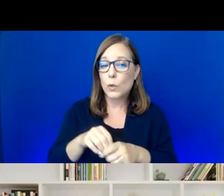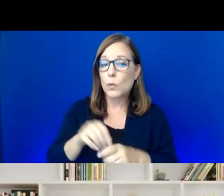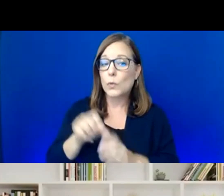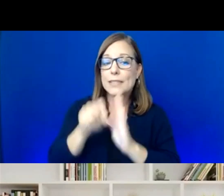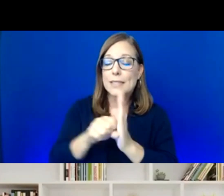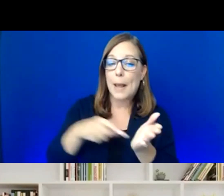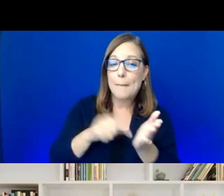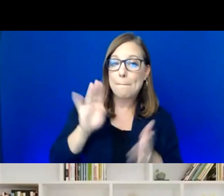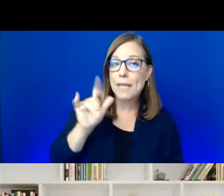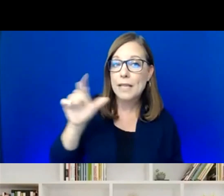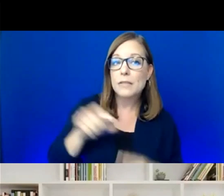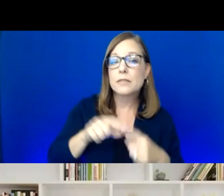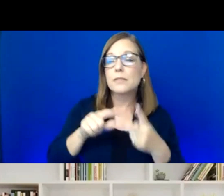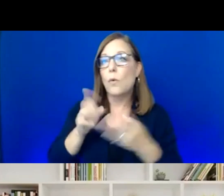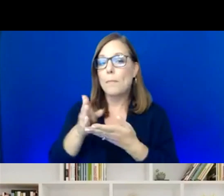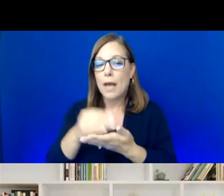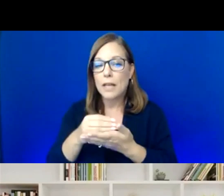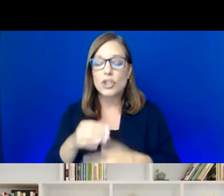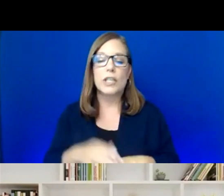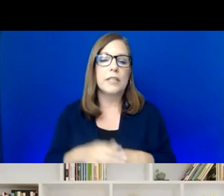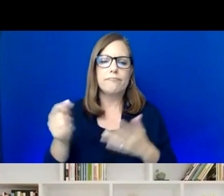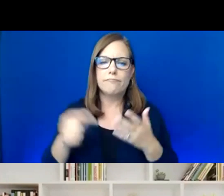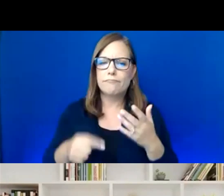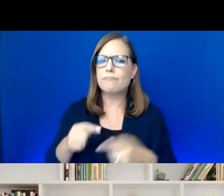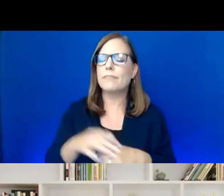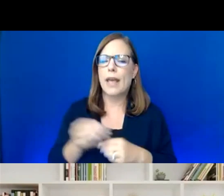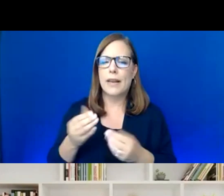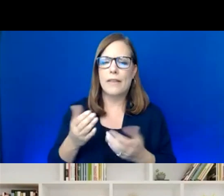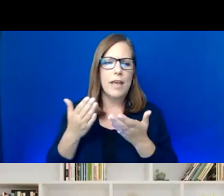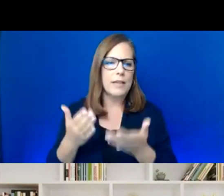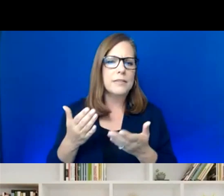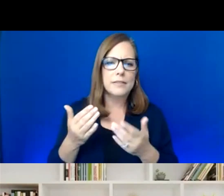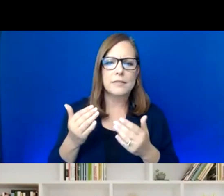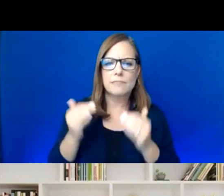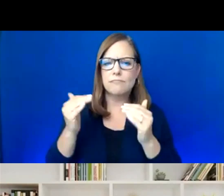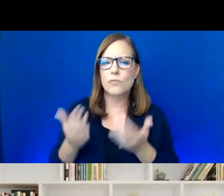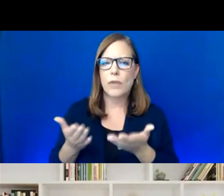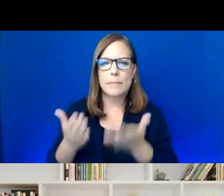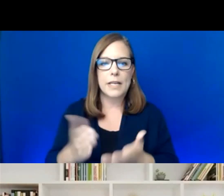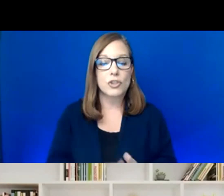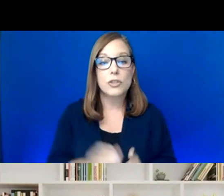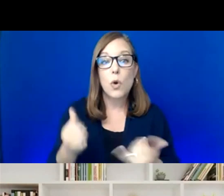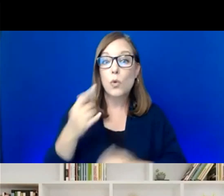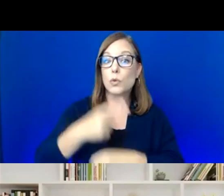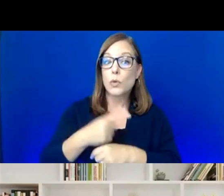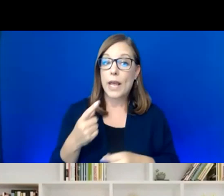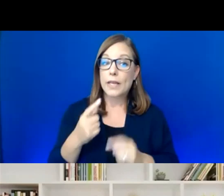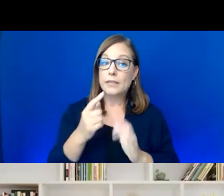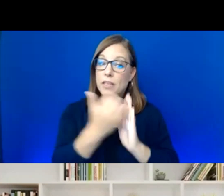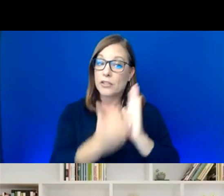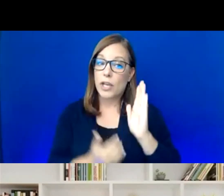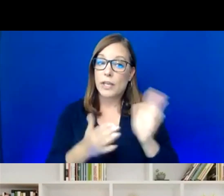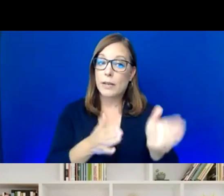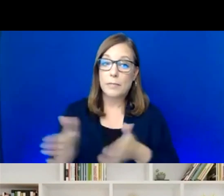local actions to develop and advance recommendations. Next slide. So today's agenda, really quickly. First, we'll go